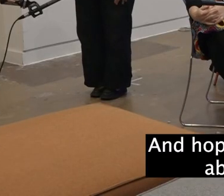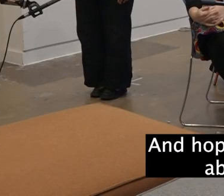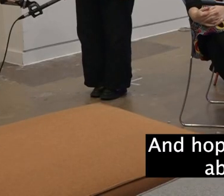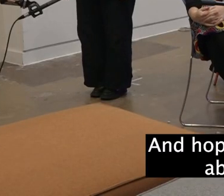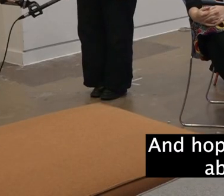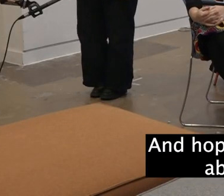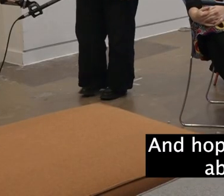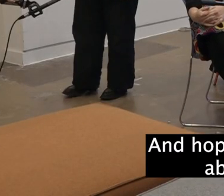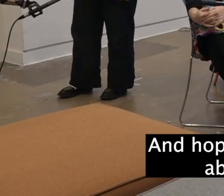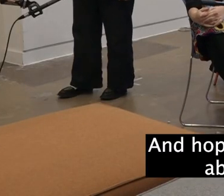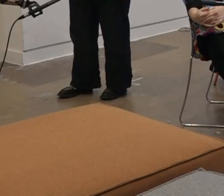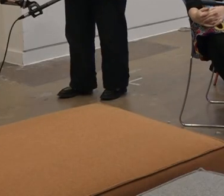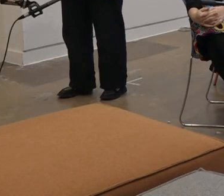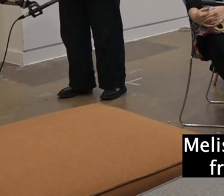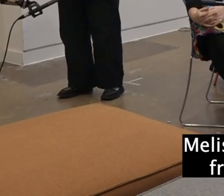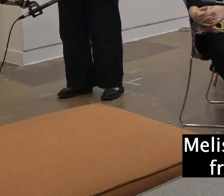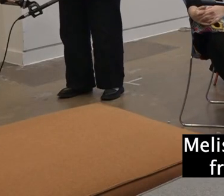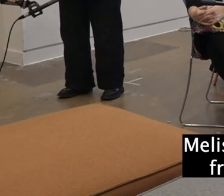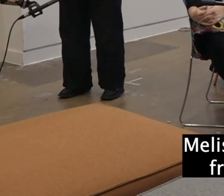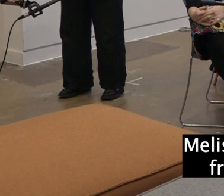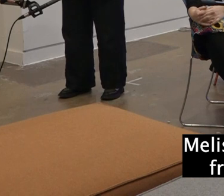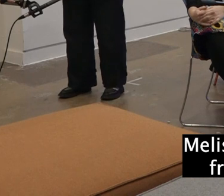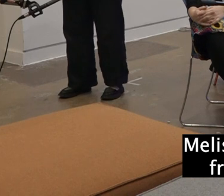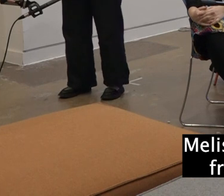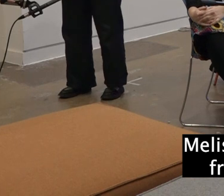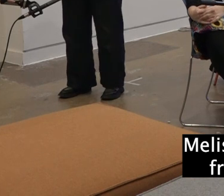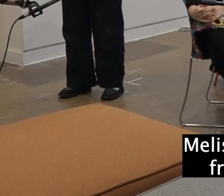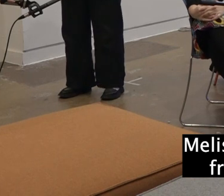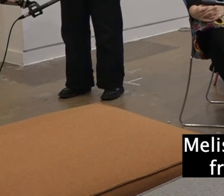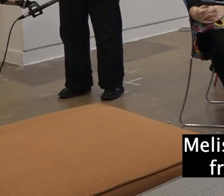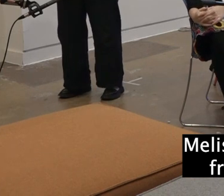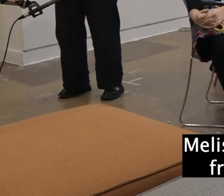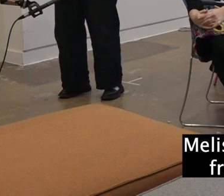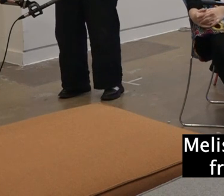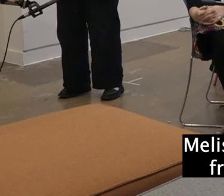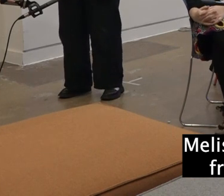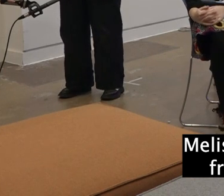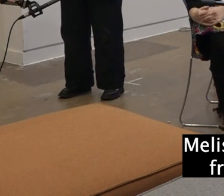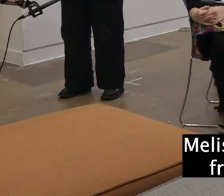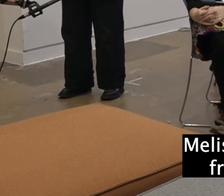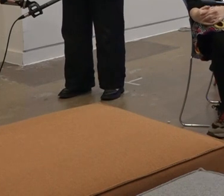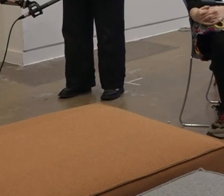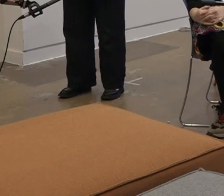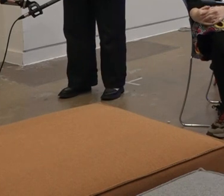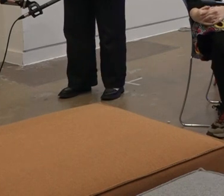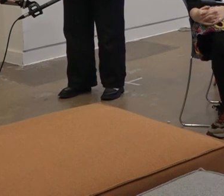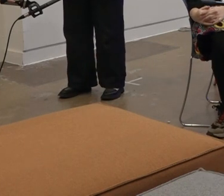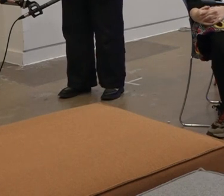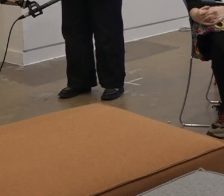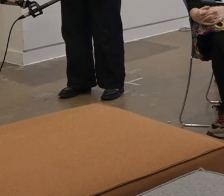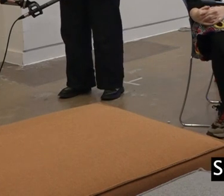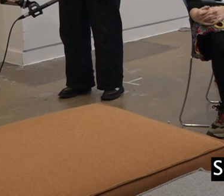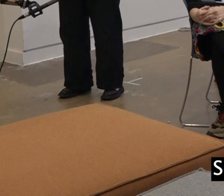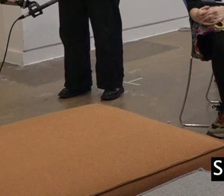can start to think about that over and above. Melissa, is there some question from our online audience? Online, from the